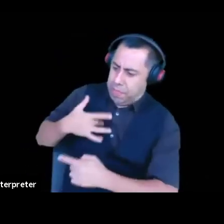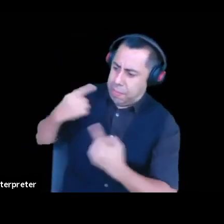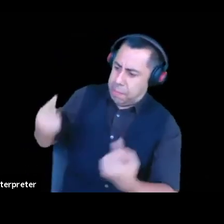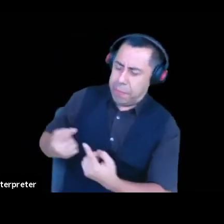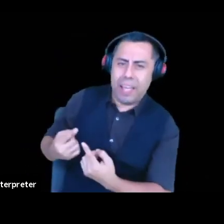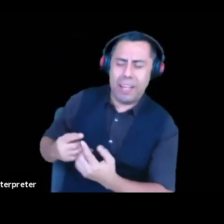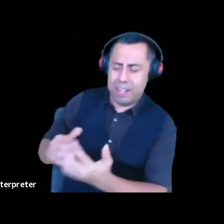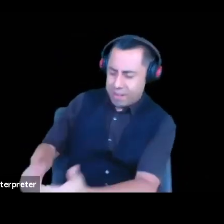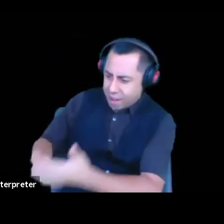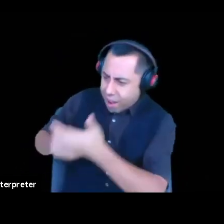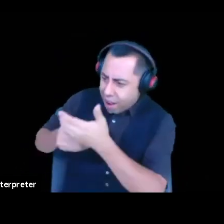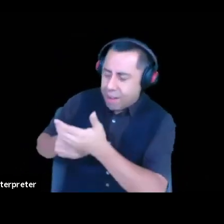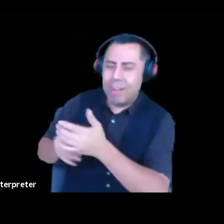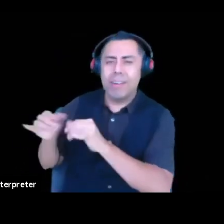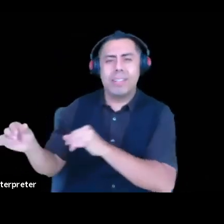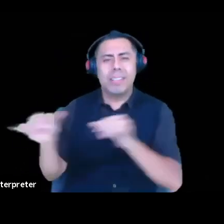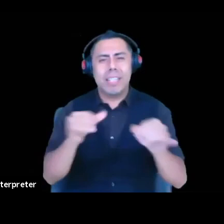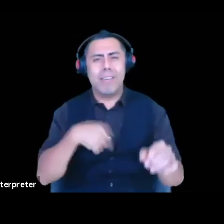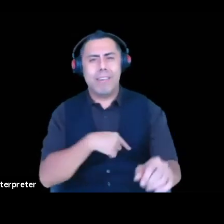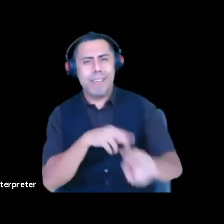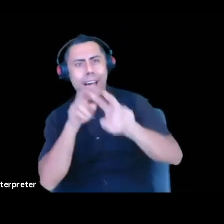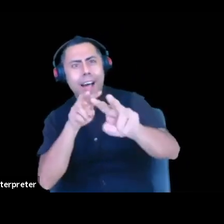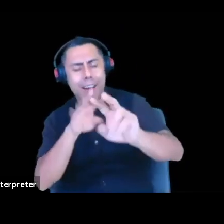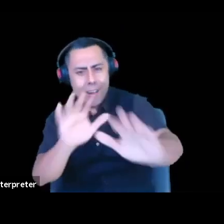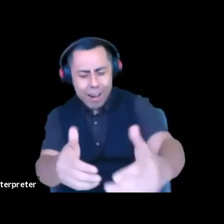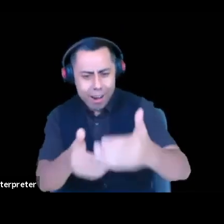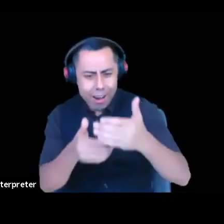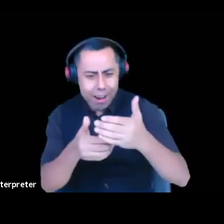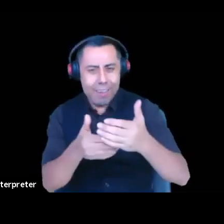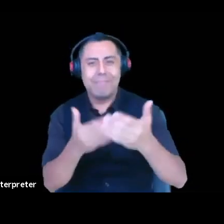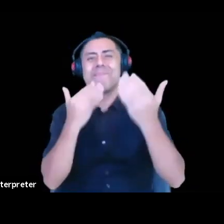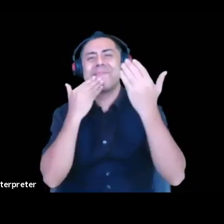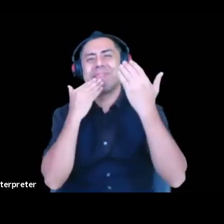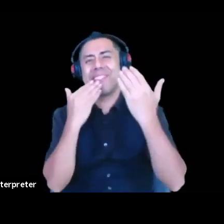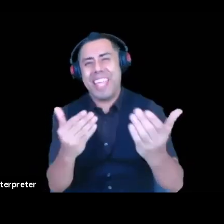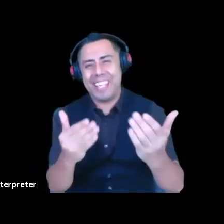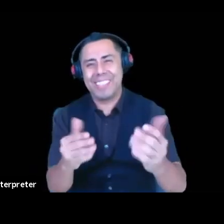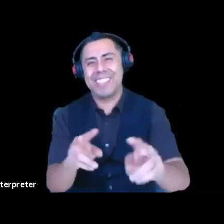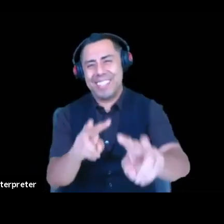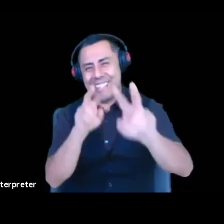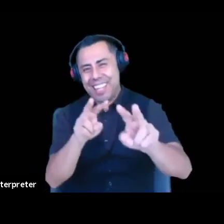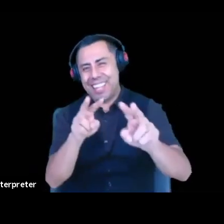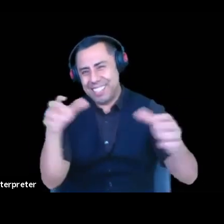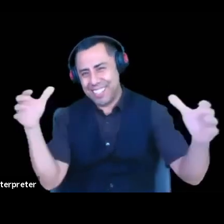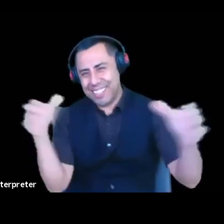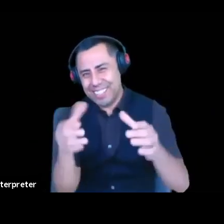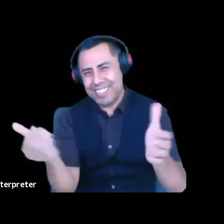Thank you, and we look forward to gathering with you again soon.